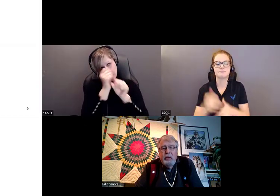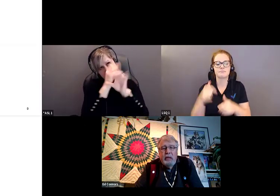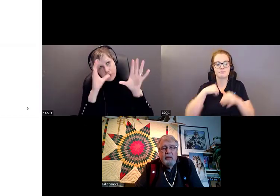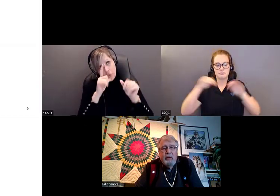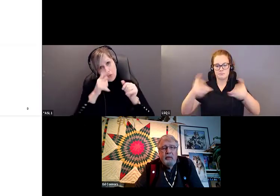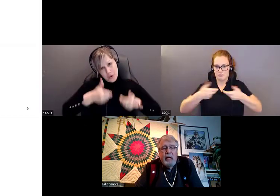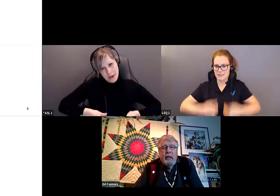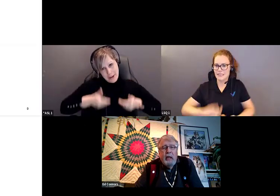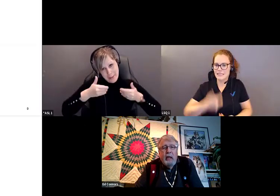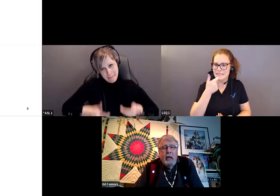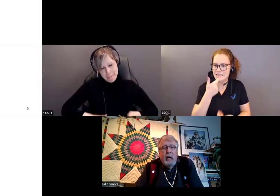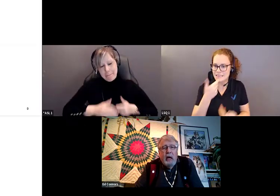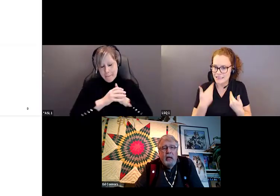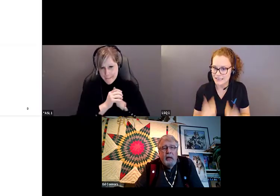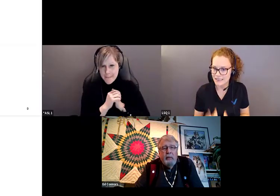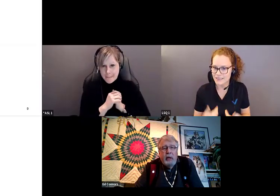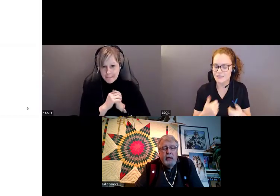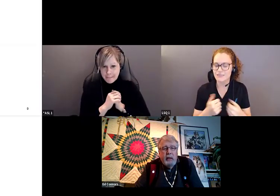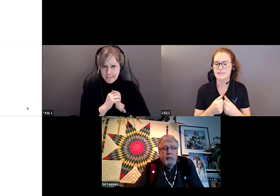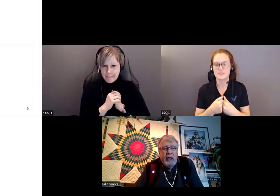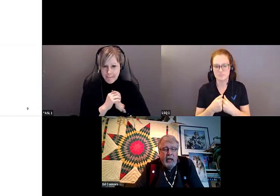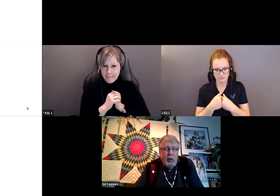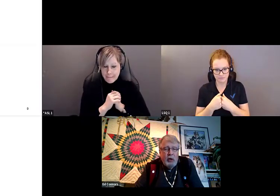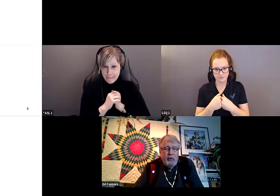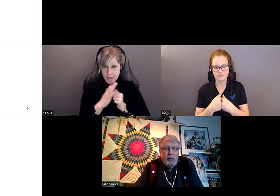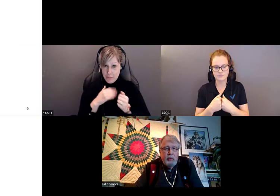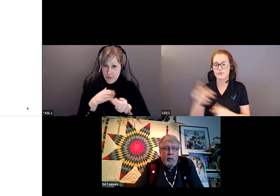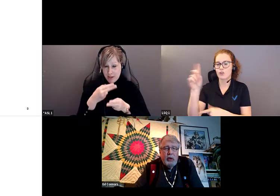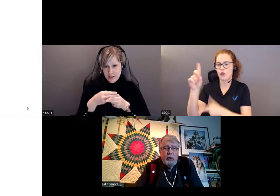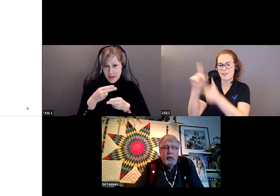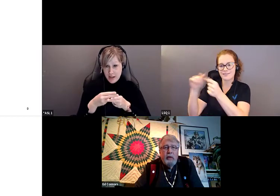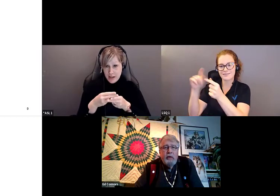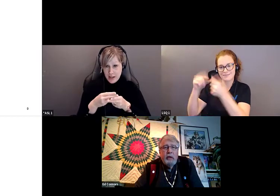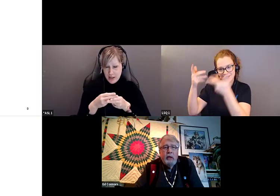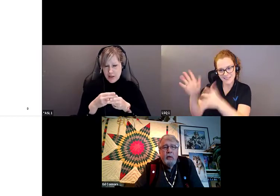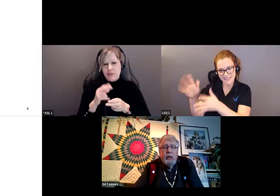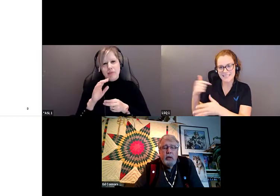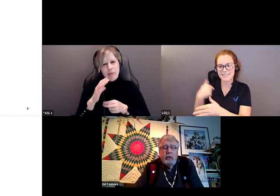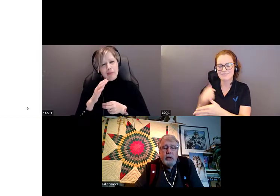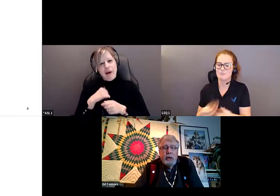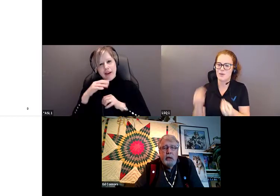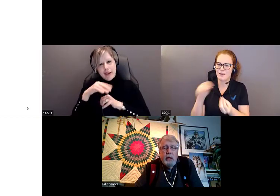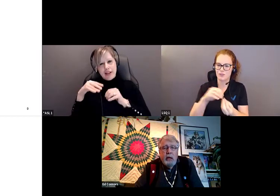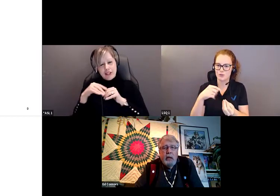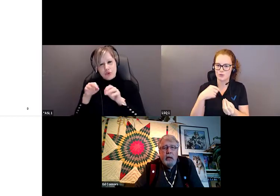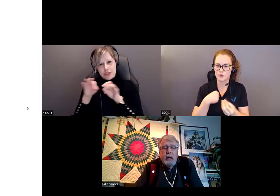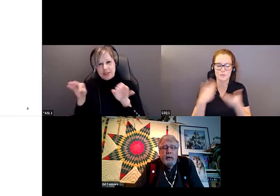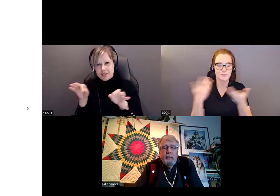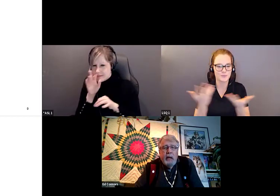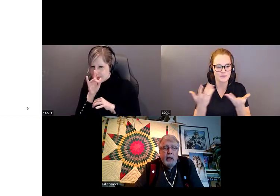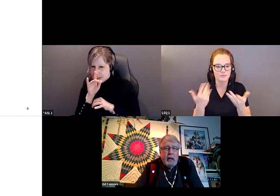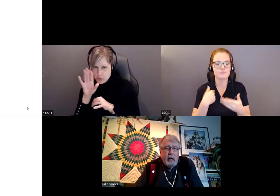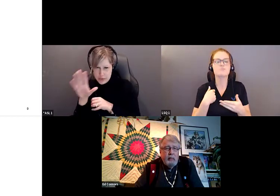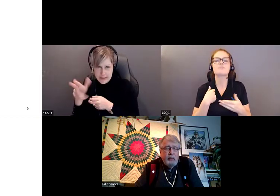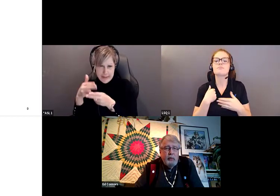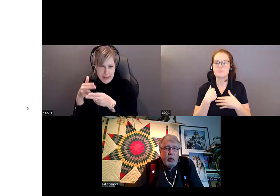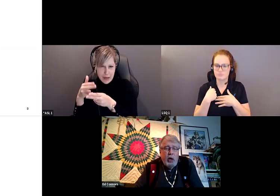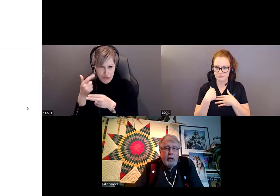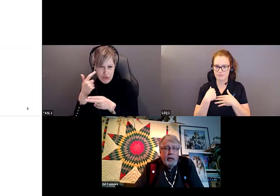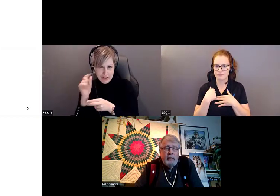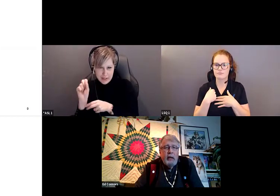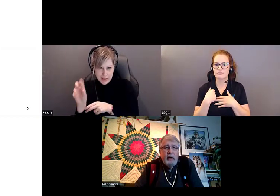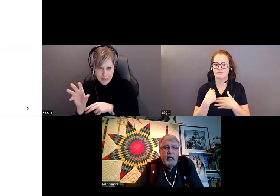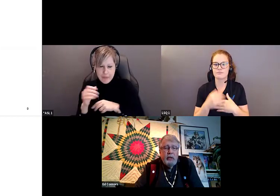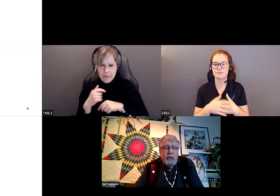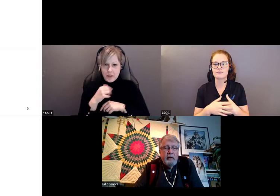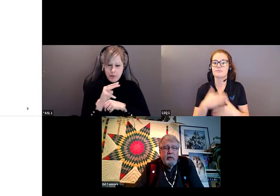addition to what Denise has said. I am, my name also is Wabanong Benesi Kwaikwetkan, and I'm